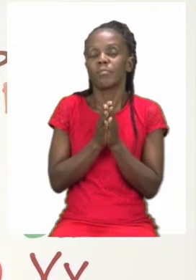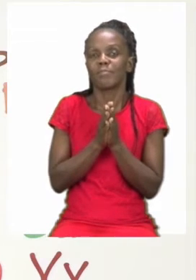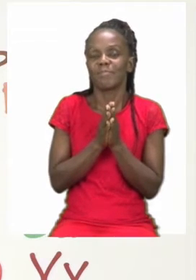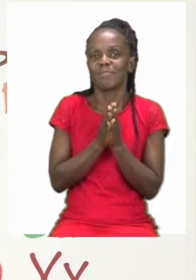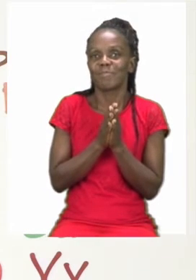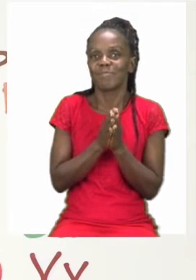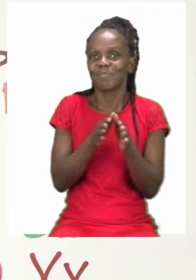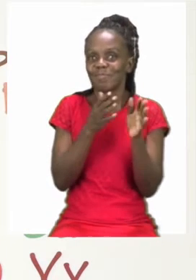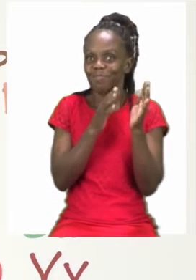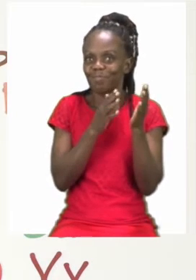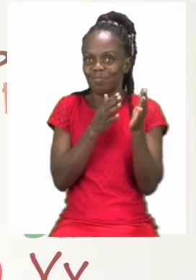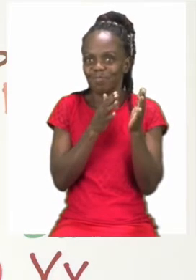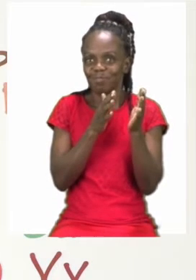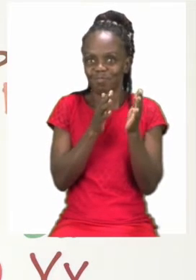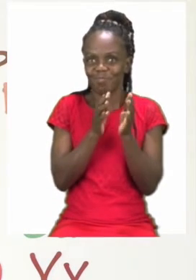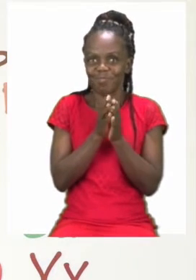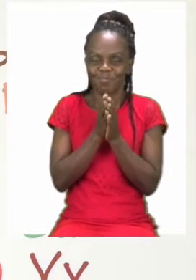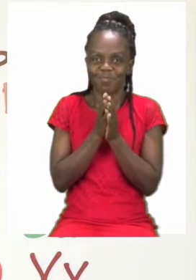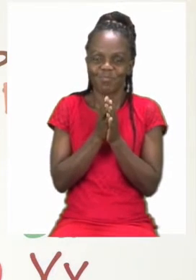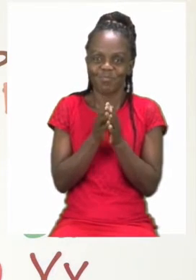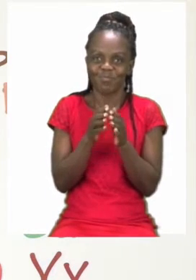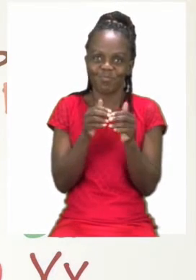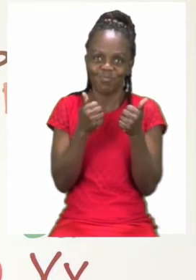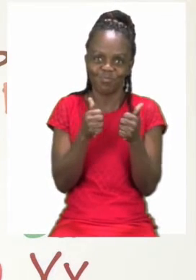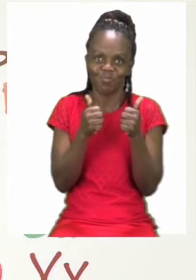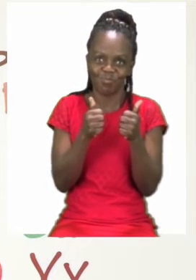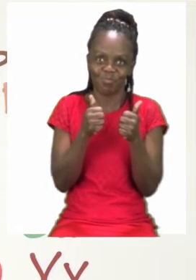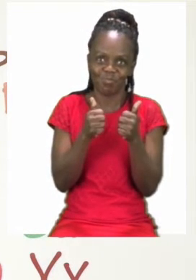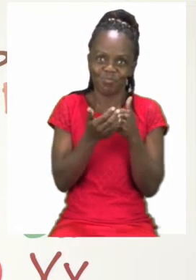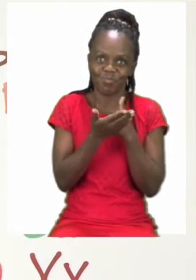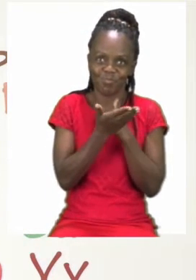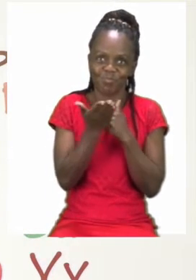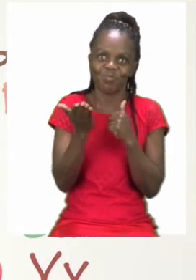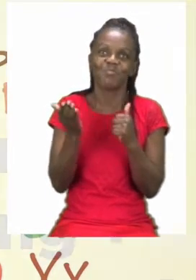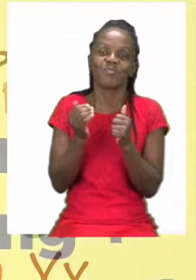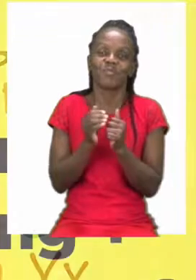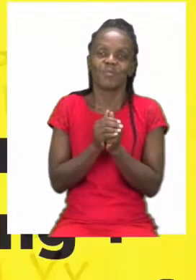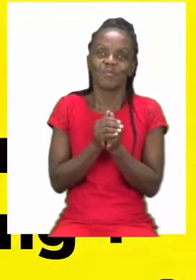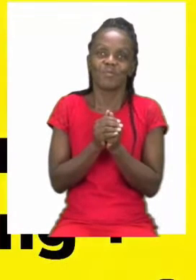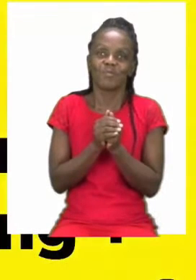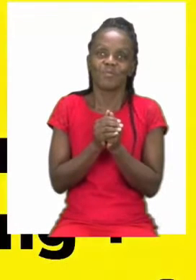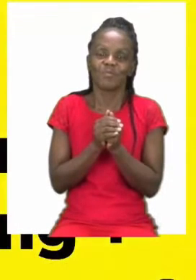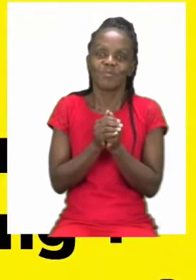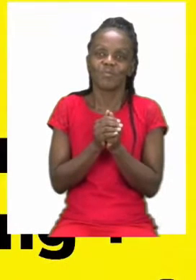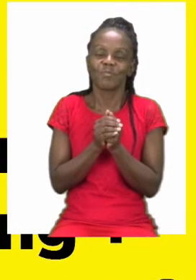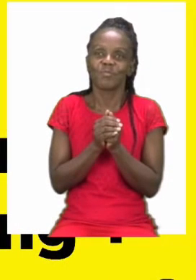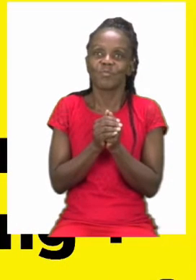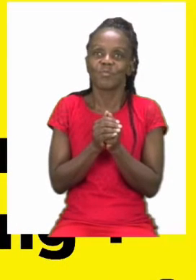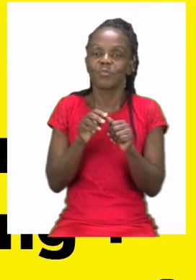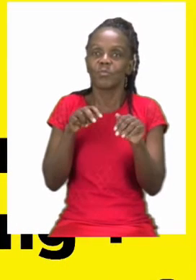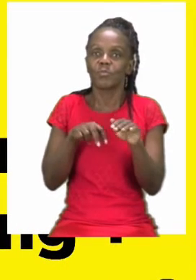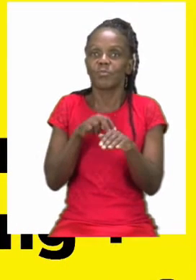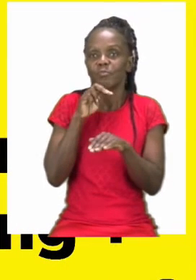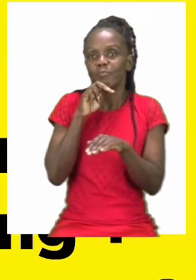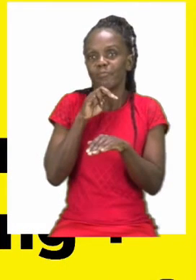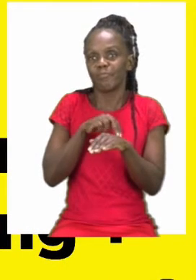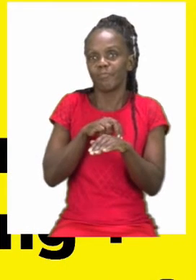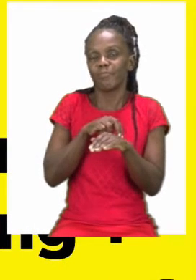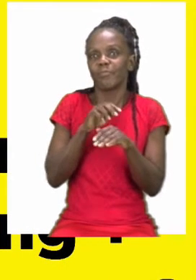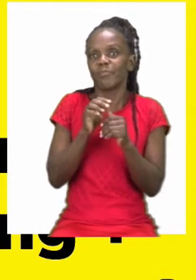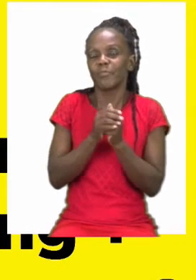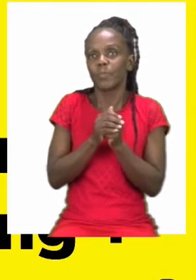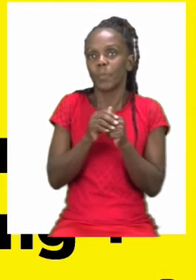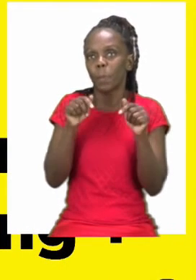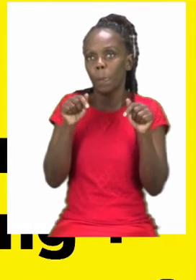away. Yay! Good job, everyone. Now we are ready.